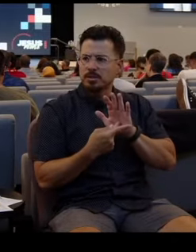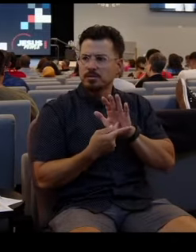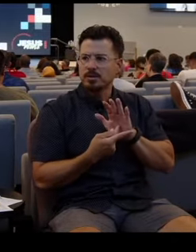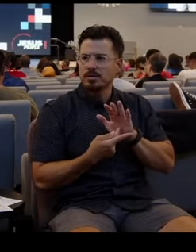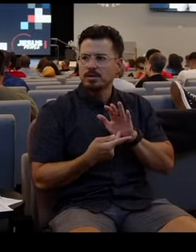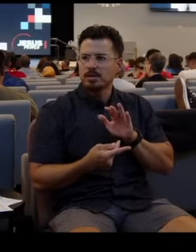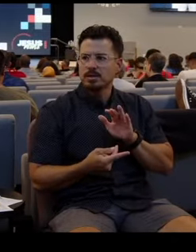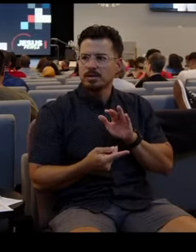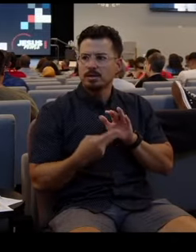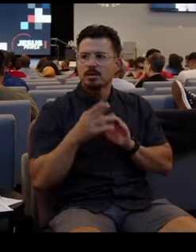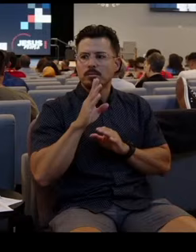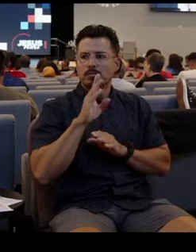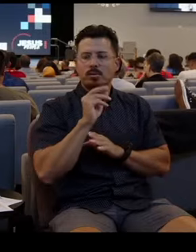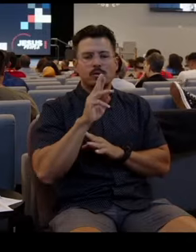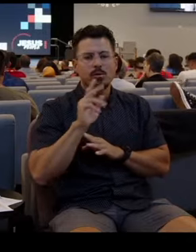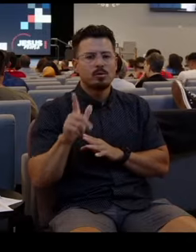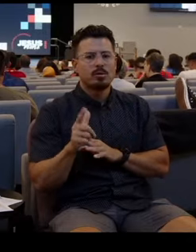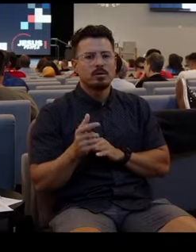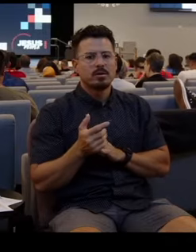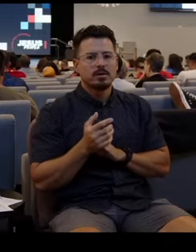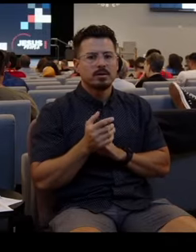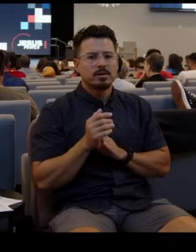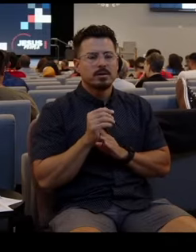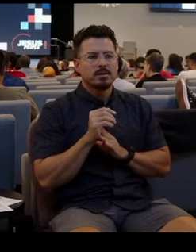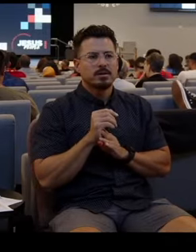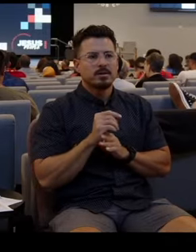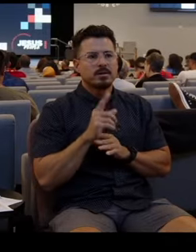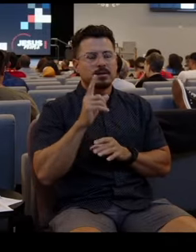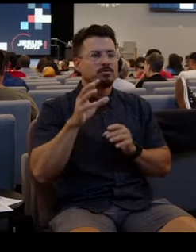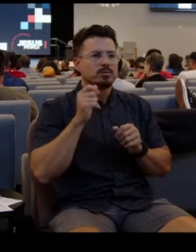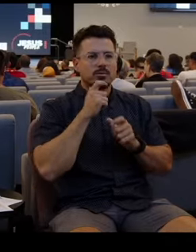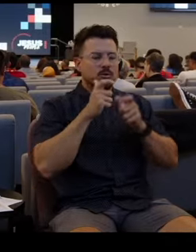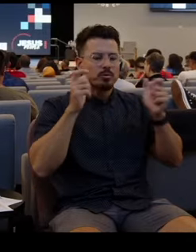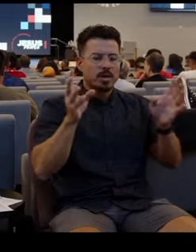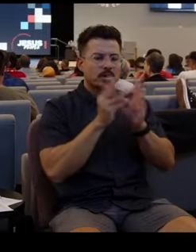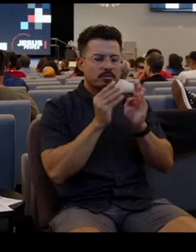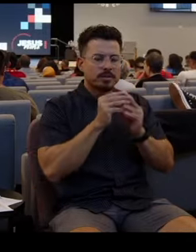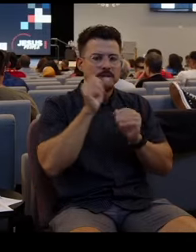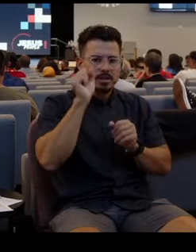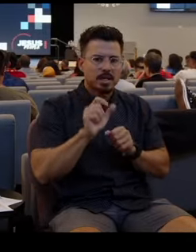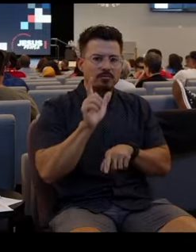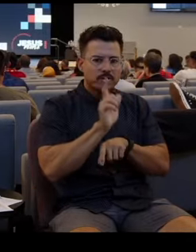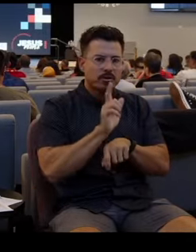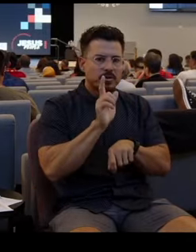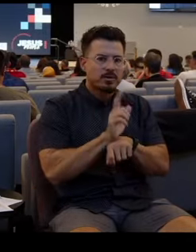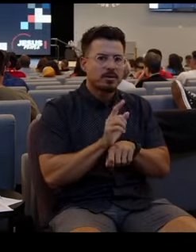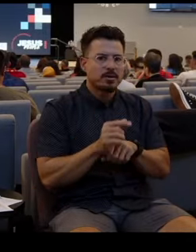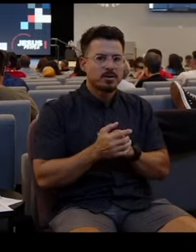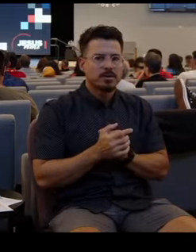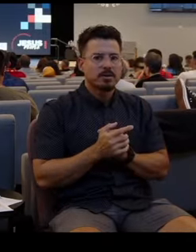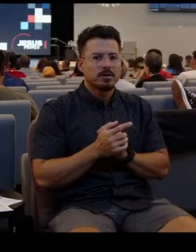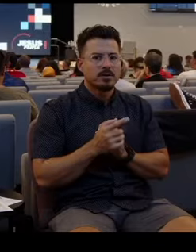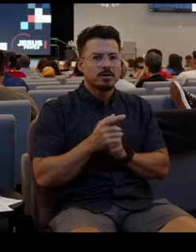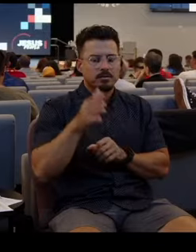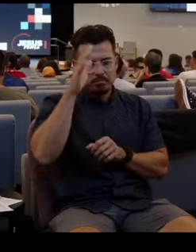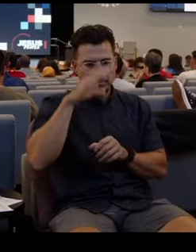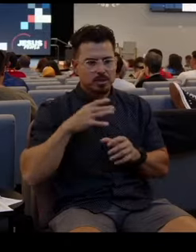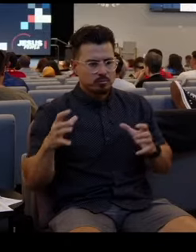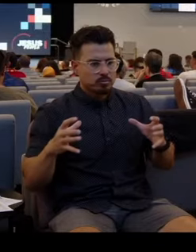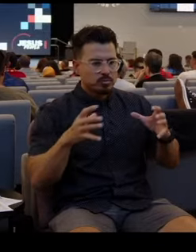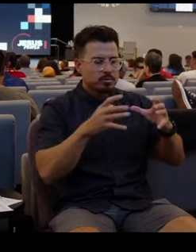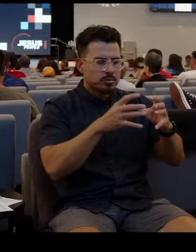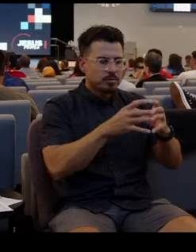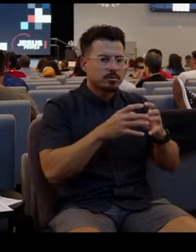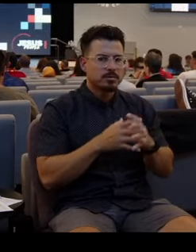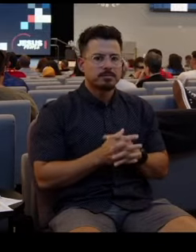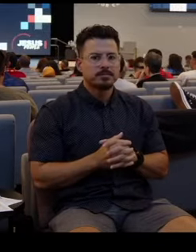And so we thank God for conferences. We have a great conference in South London. We have our guys gather around. And let me tell you